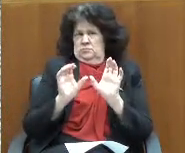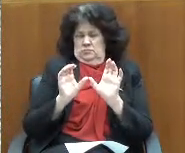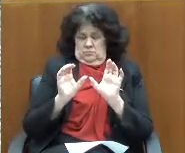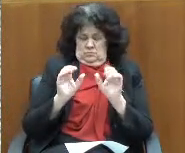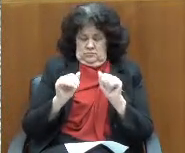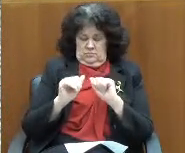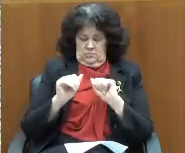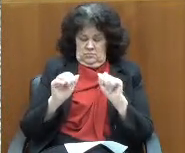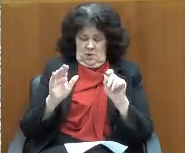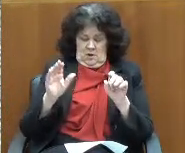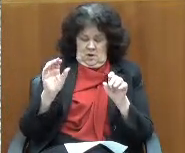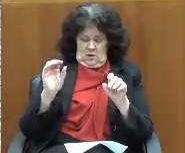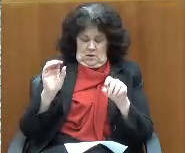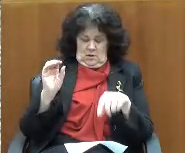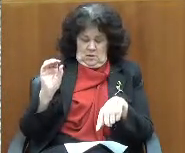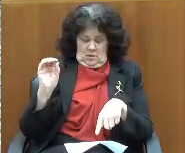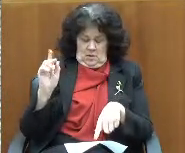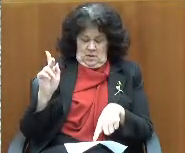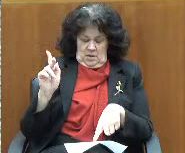Any opposed?